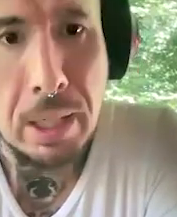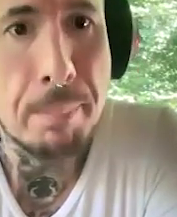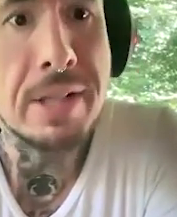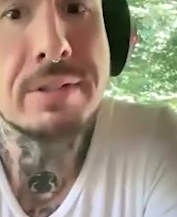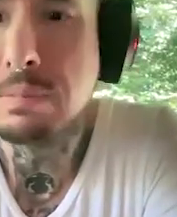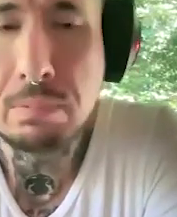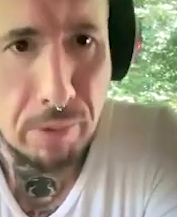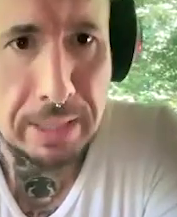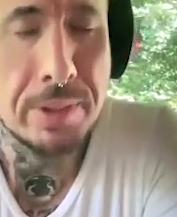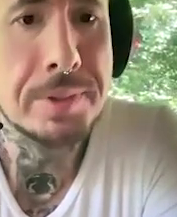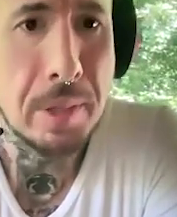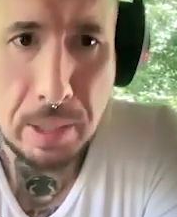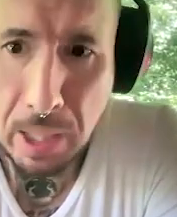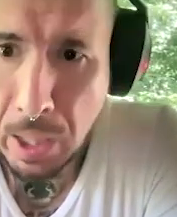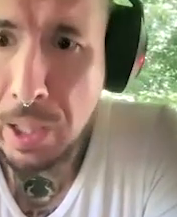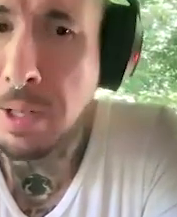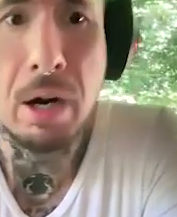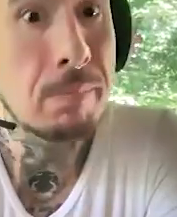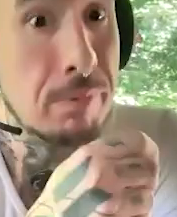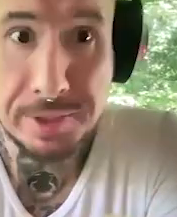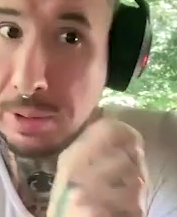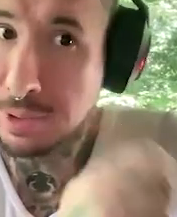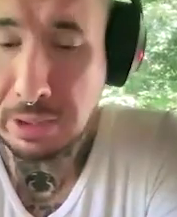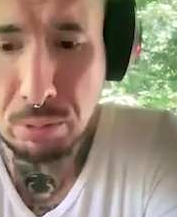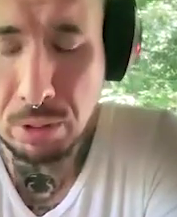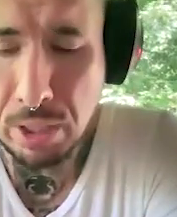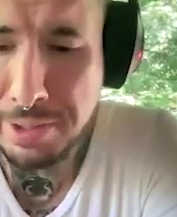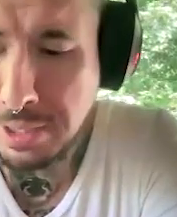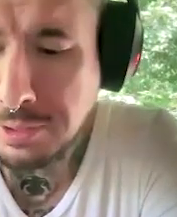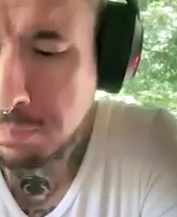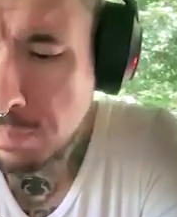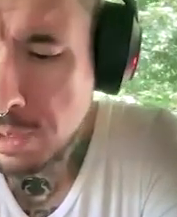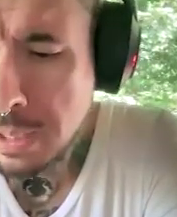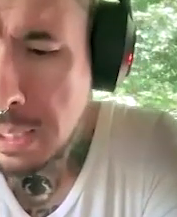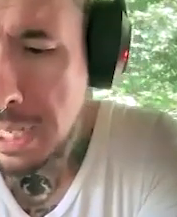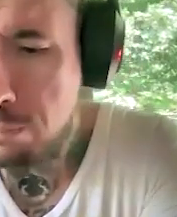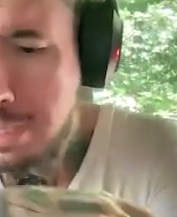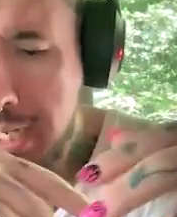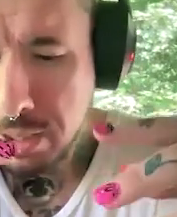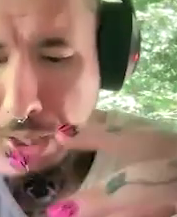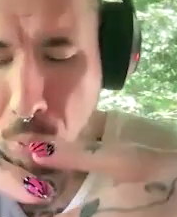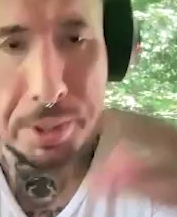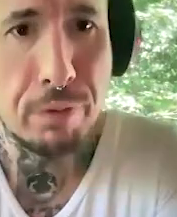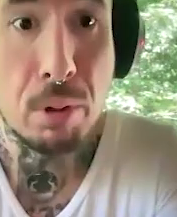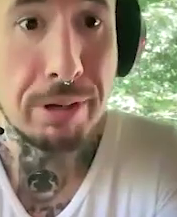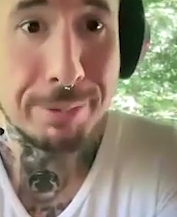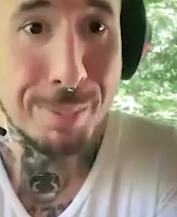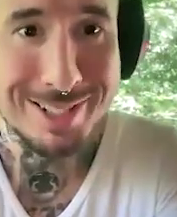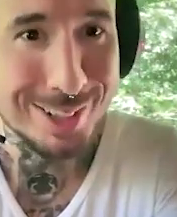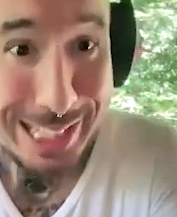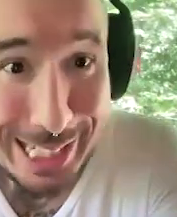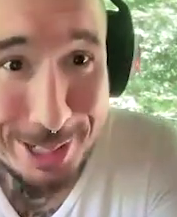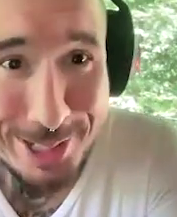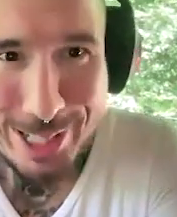going through immense violence and harm, physical, sexual, all of the things. And we had a wonderful program